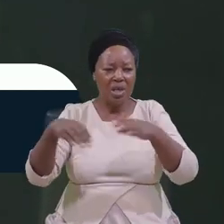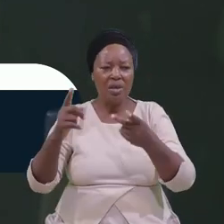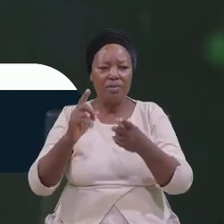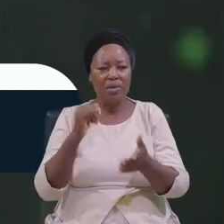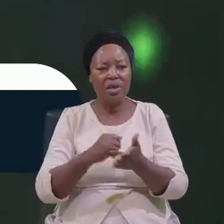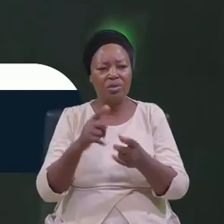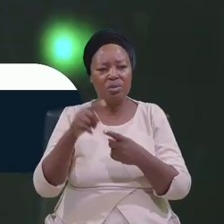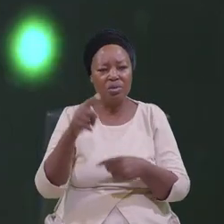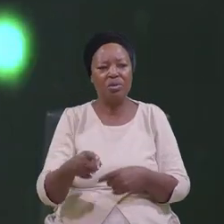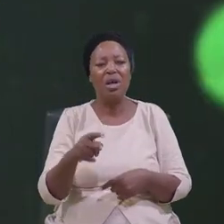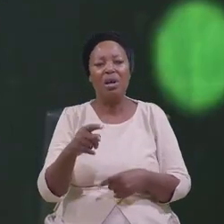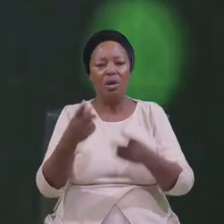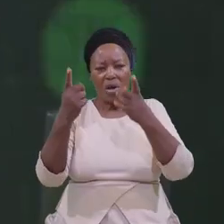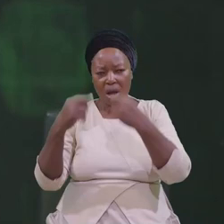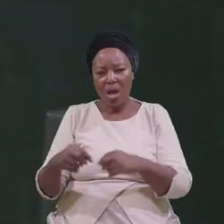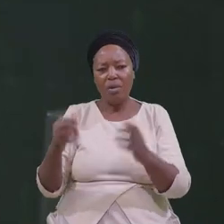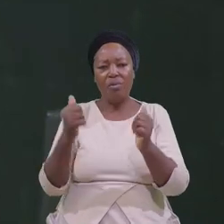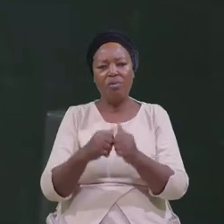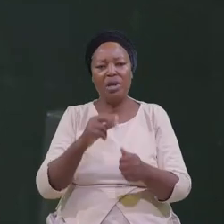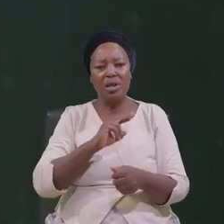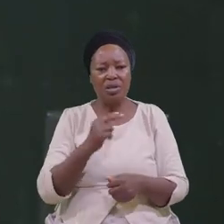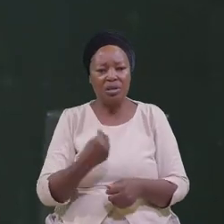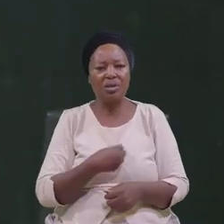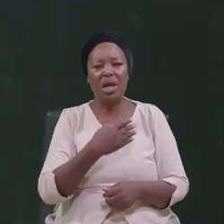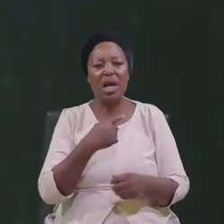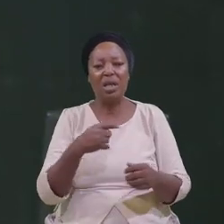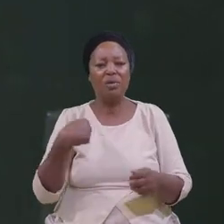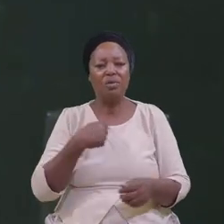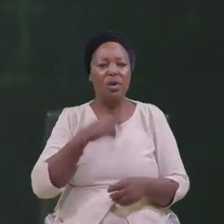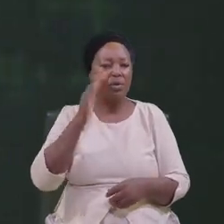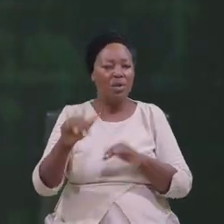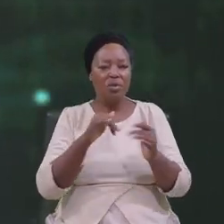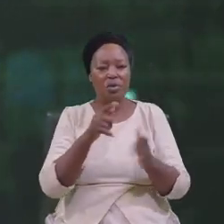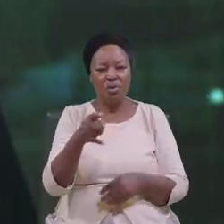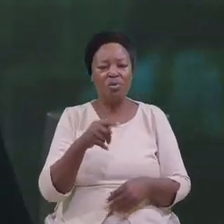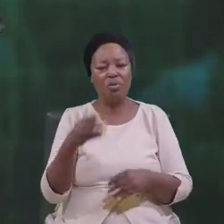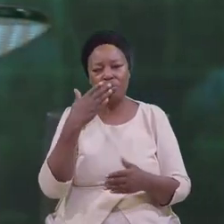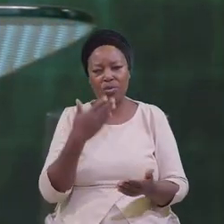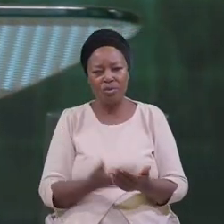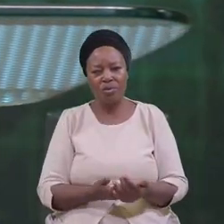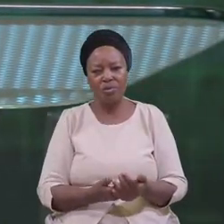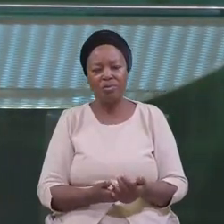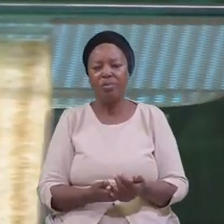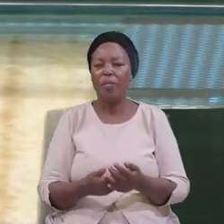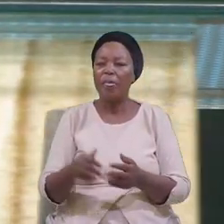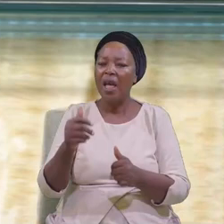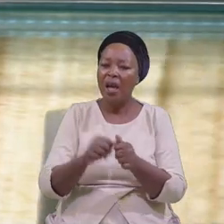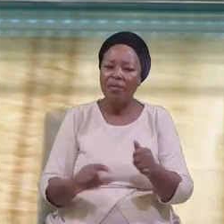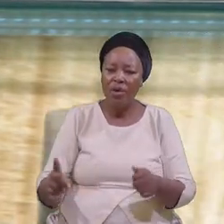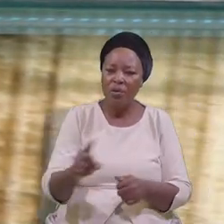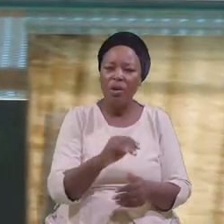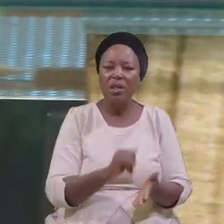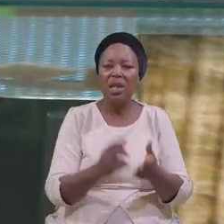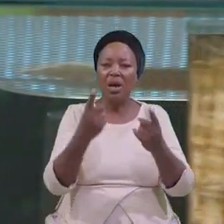you. Come thou with us, and we'll do you good. Everyone that